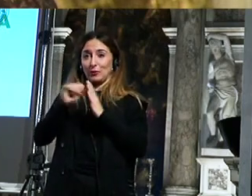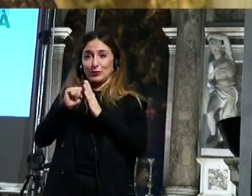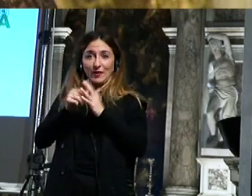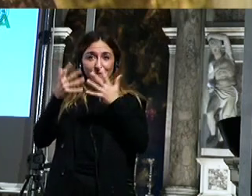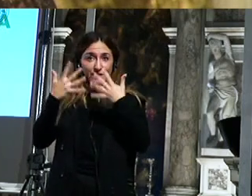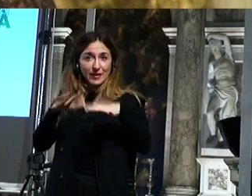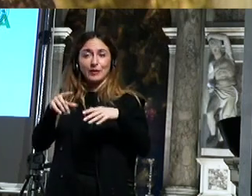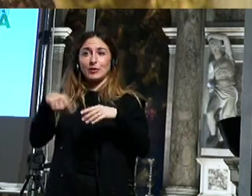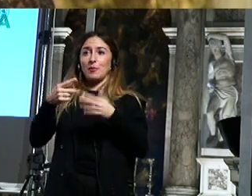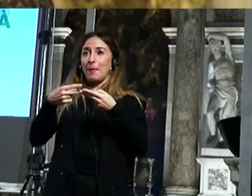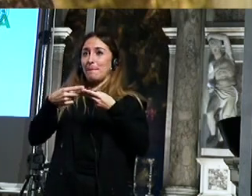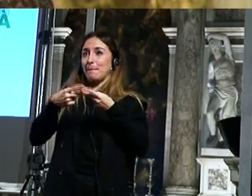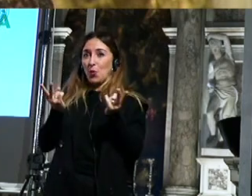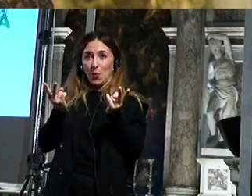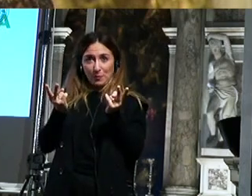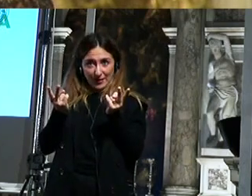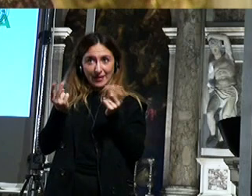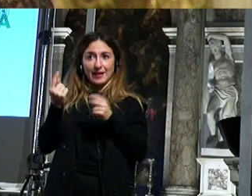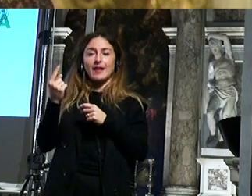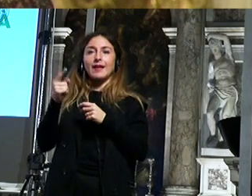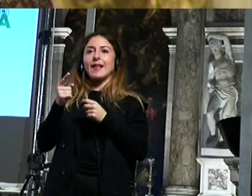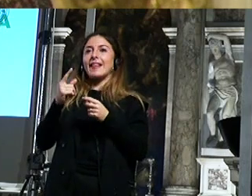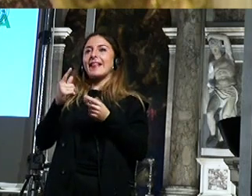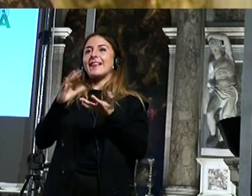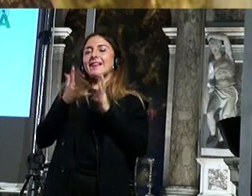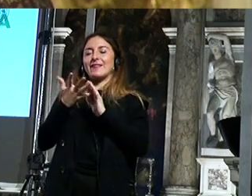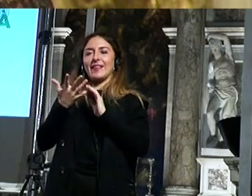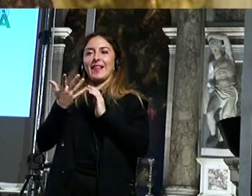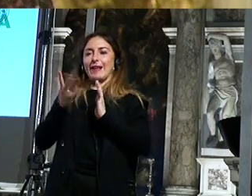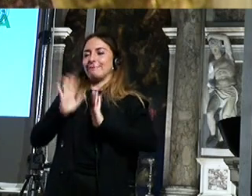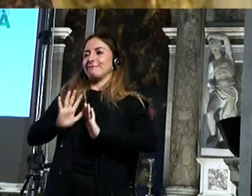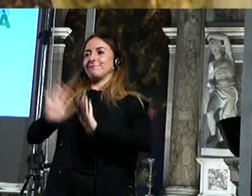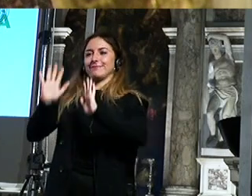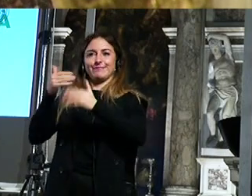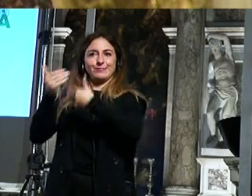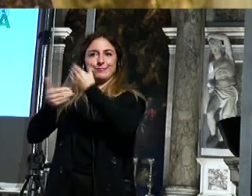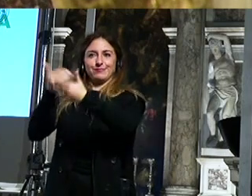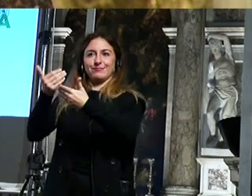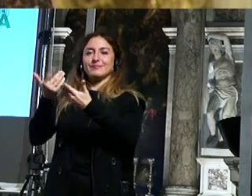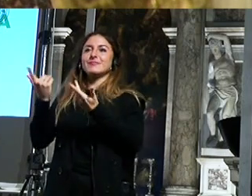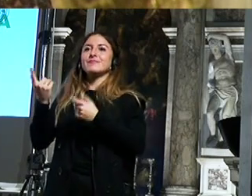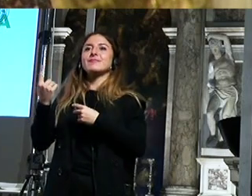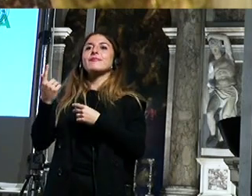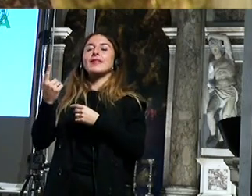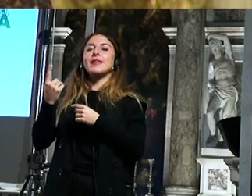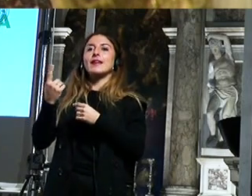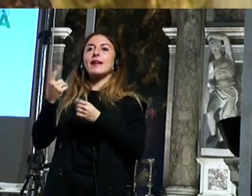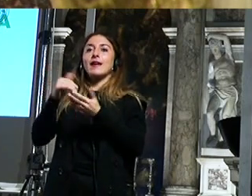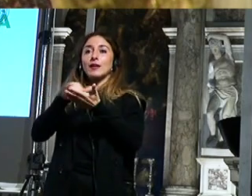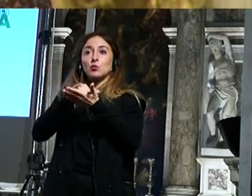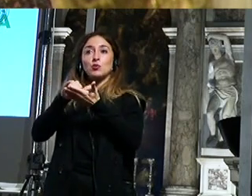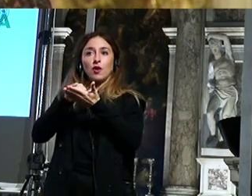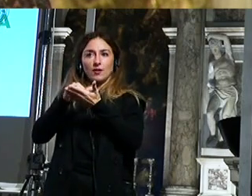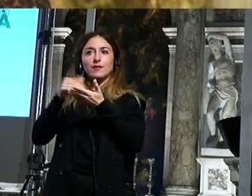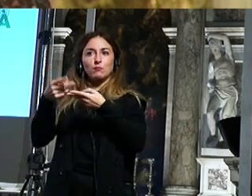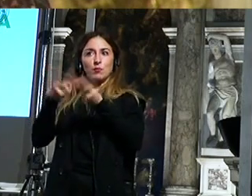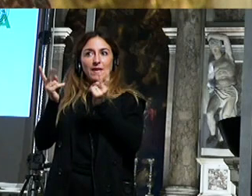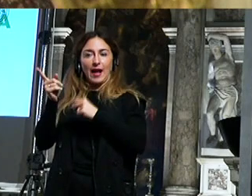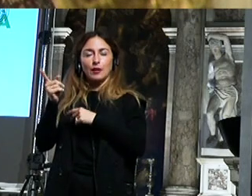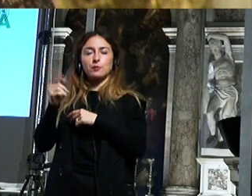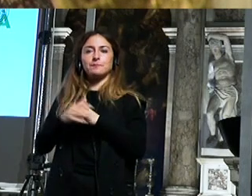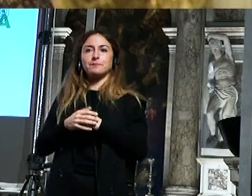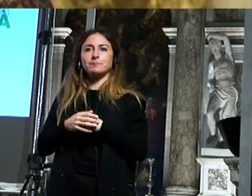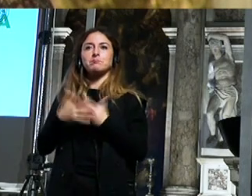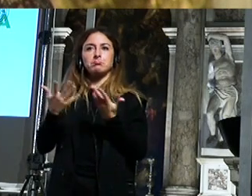story came out in The New Yorker, and a few days after it was published, the son of Kiarostami had